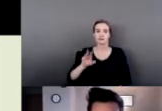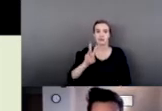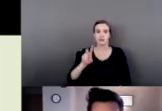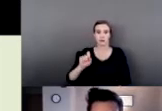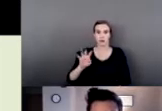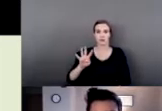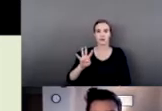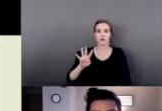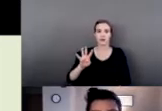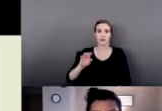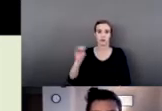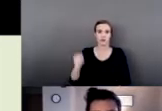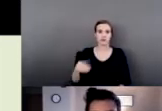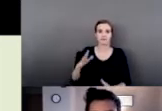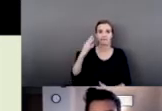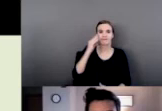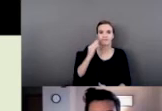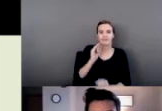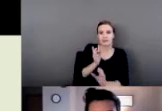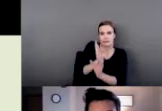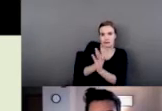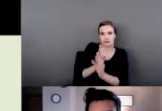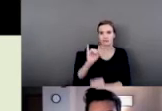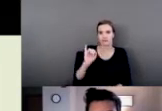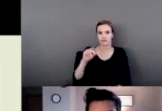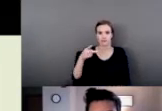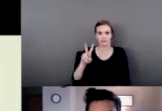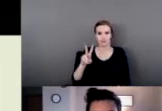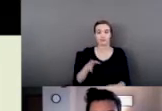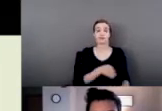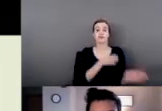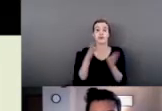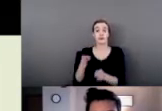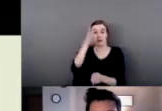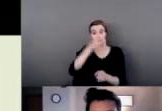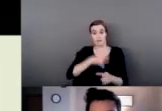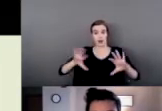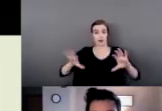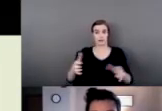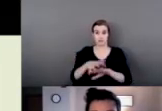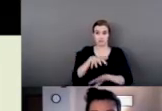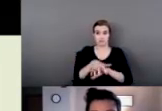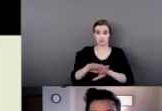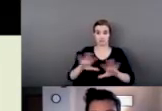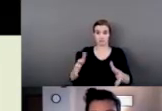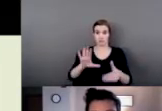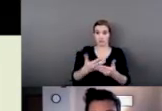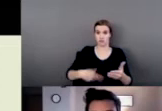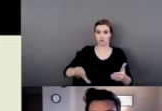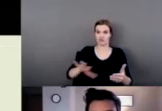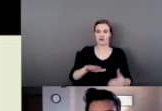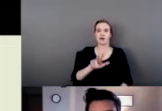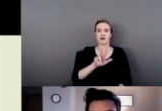violence. And then when he examined the data for men, he found that 27.5% had experienced